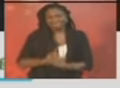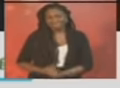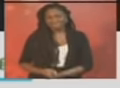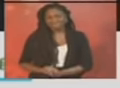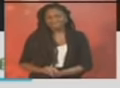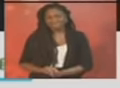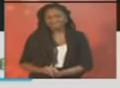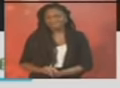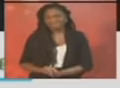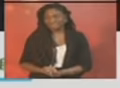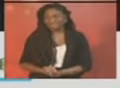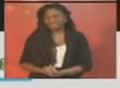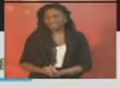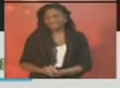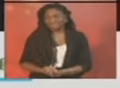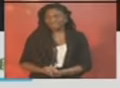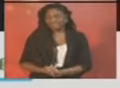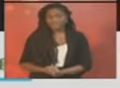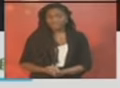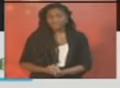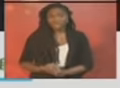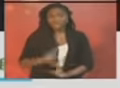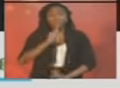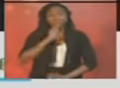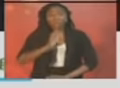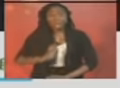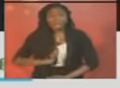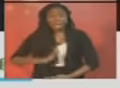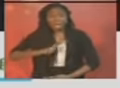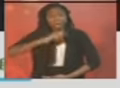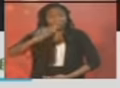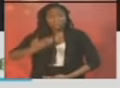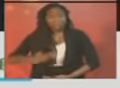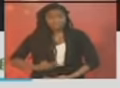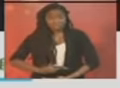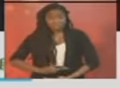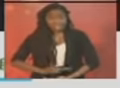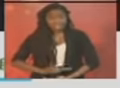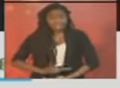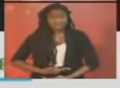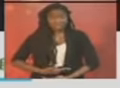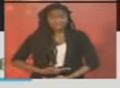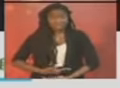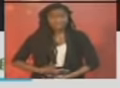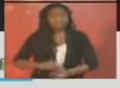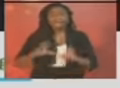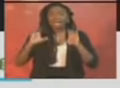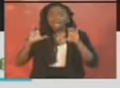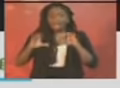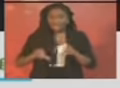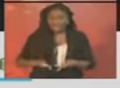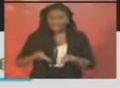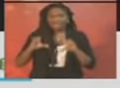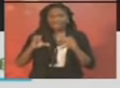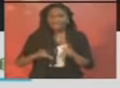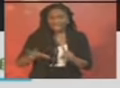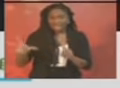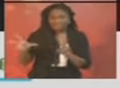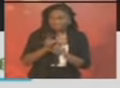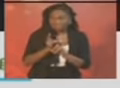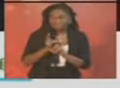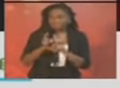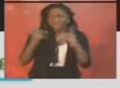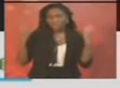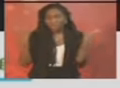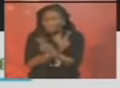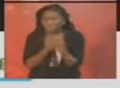The following pregnant women have a higher risk of getting severe symptoms and a higher chance of being hospitalized. These high-risk women include